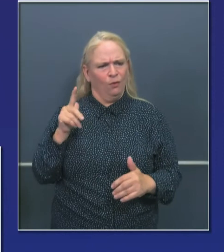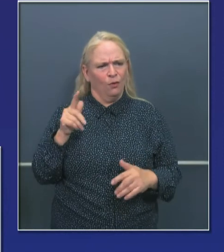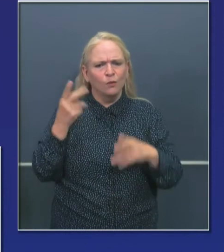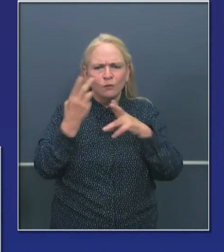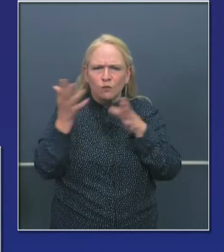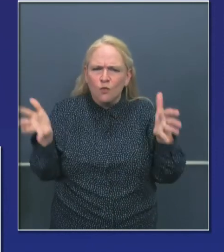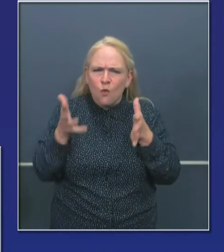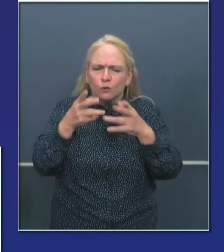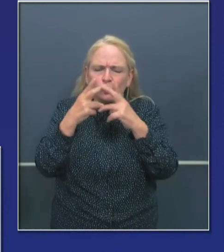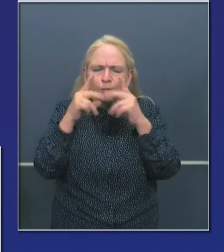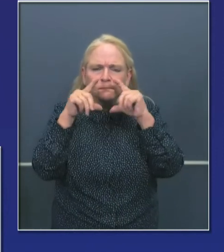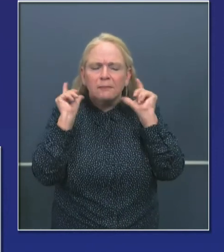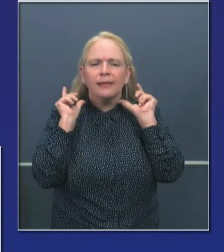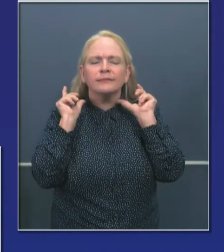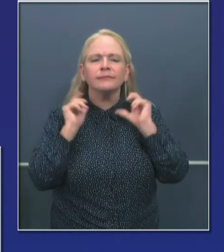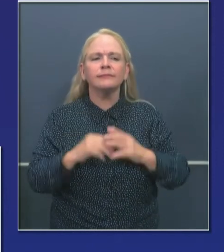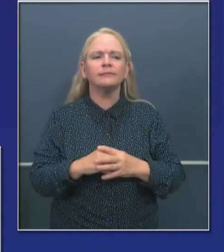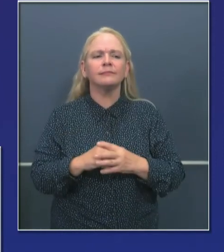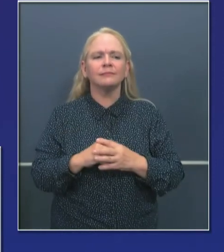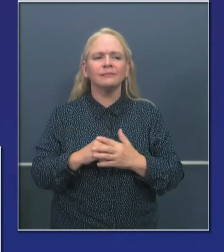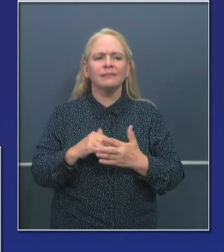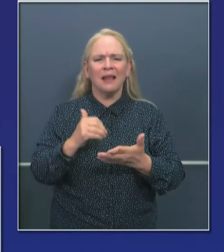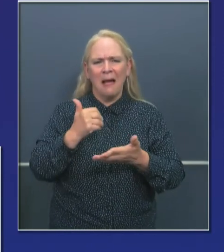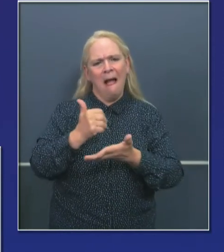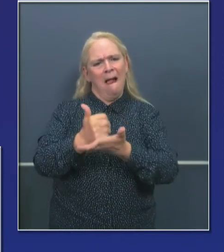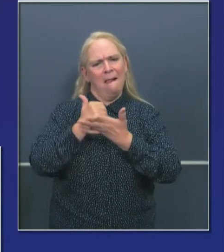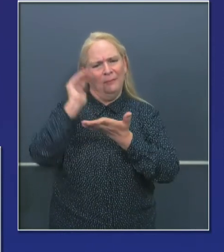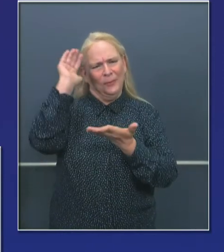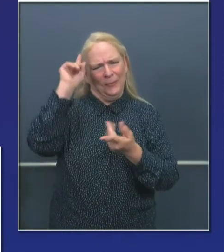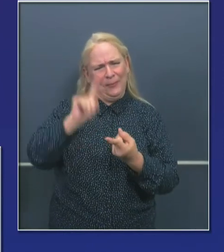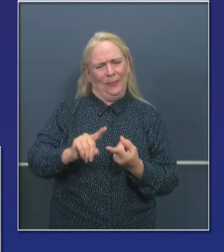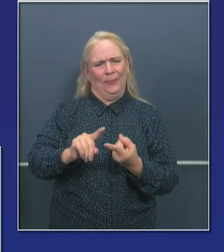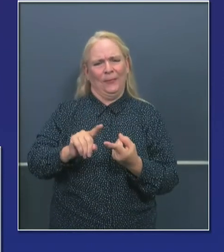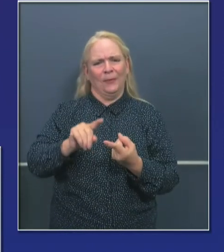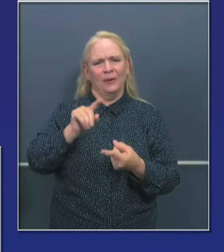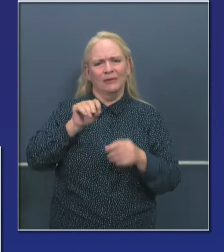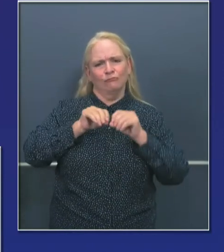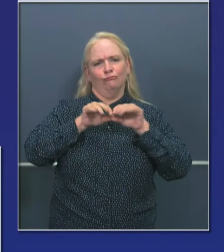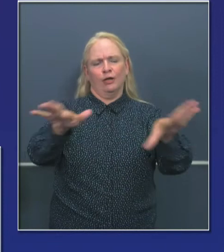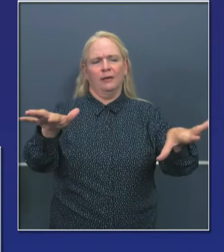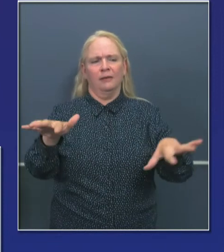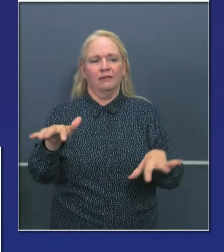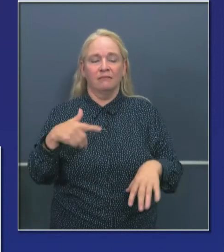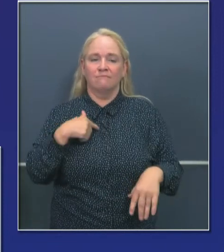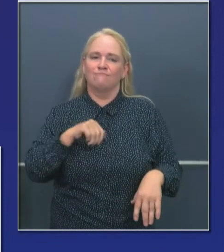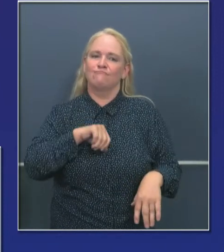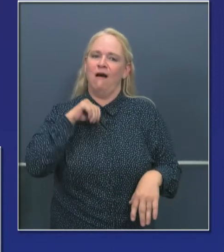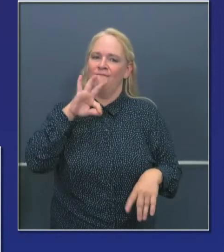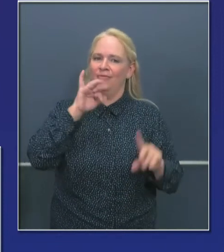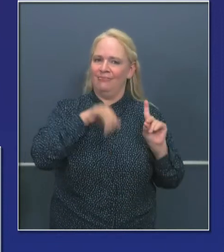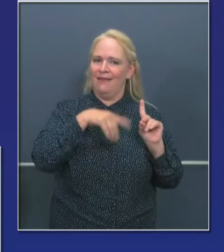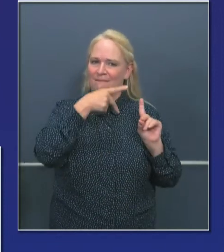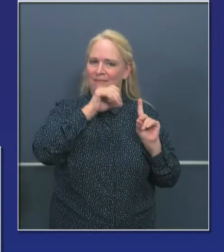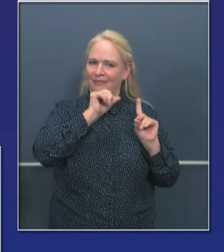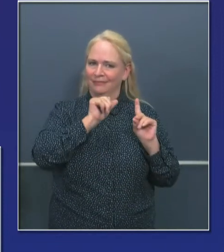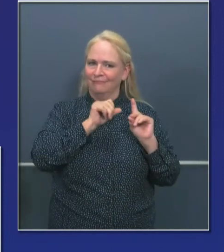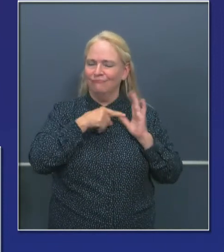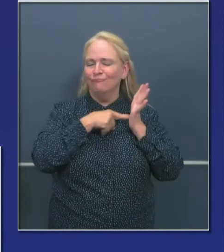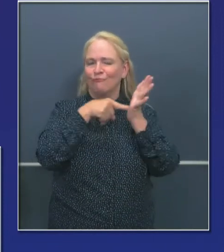spread of this virus. We've already received, and I couldn't be more proud, to have